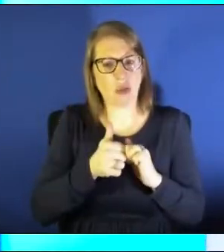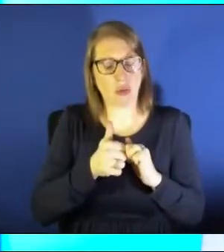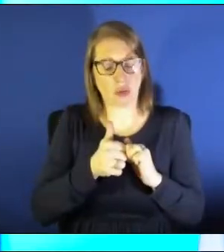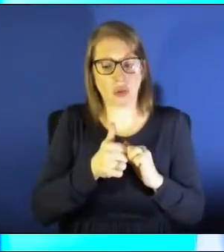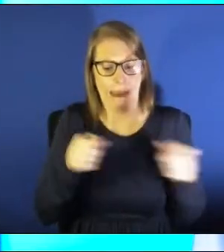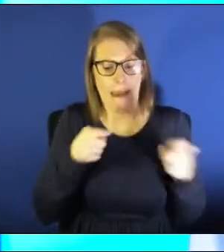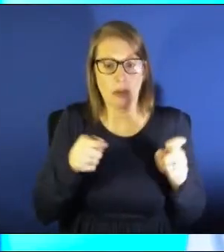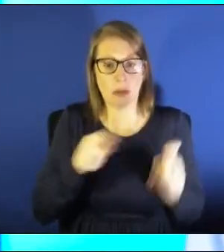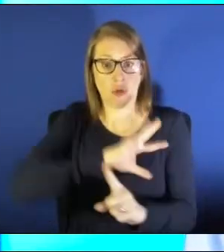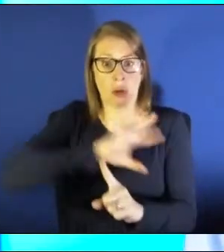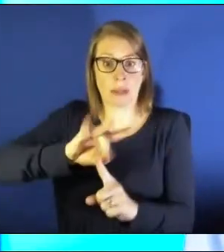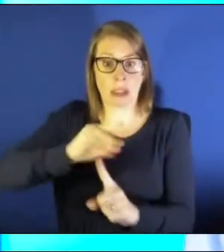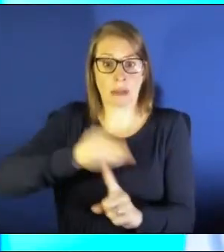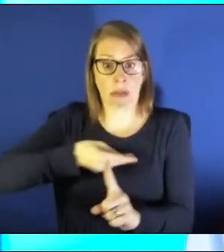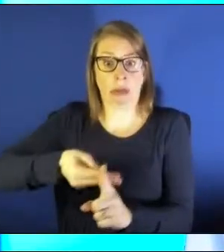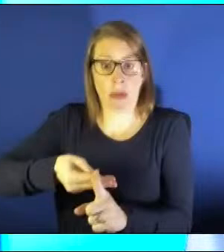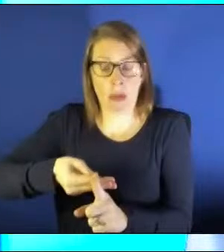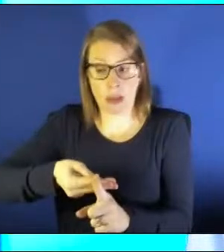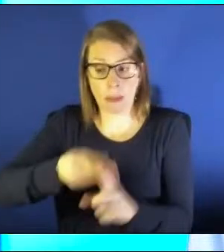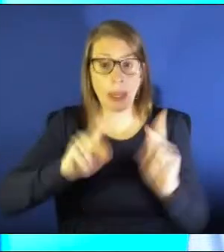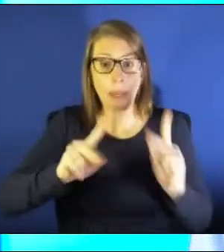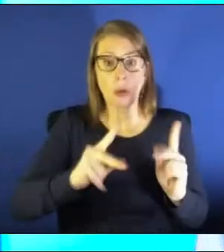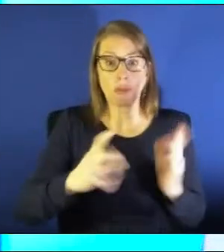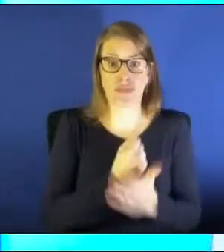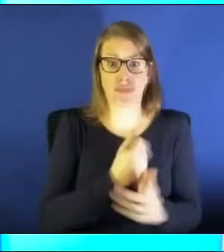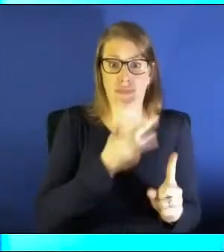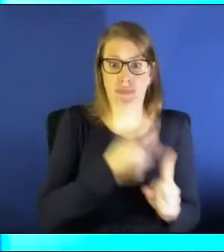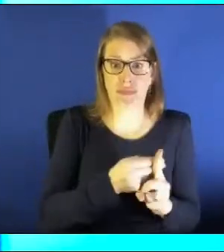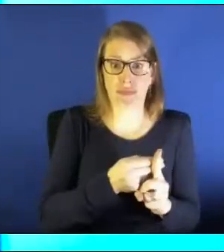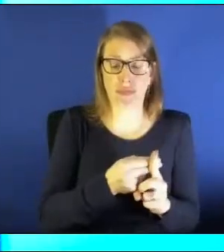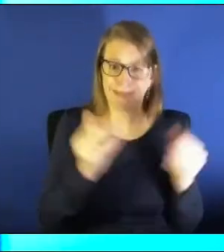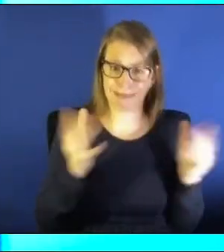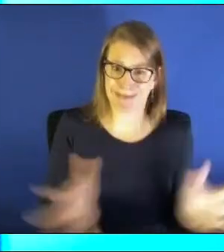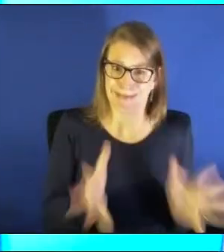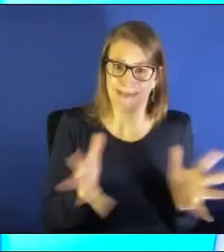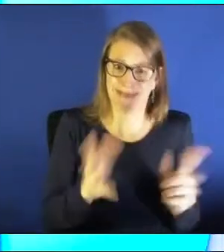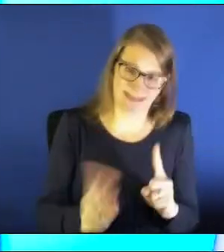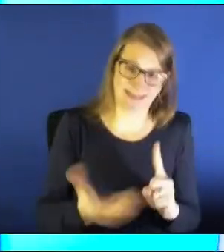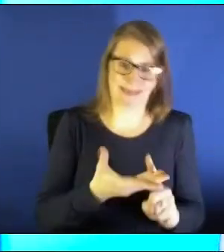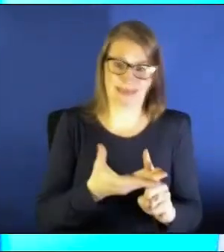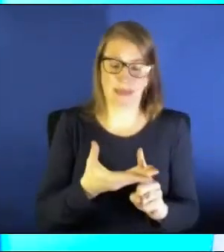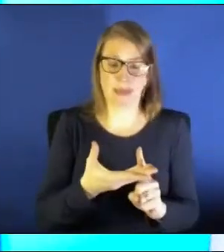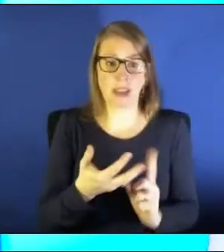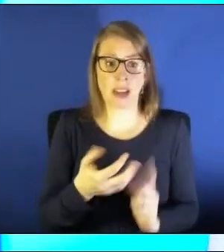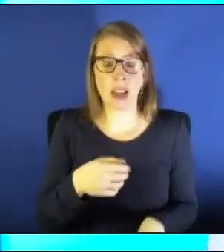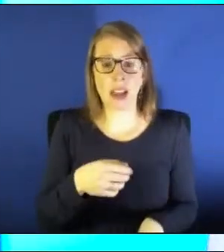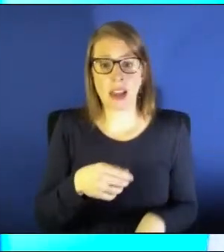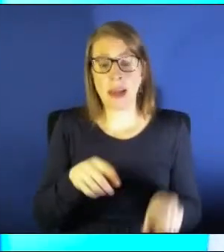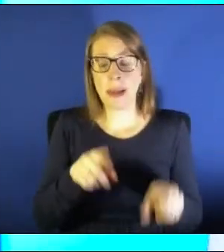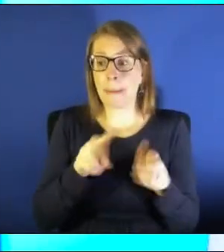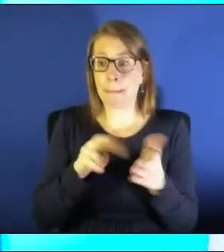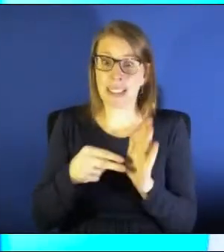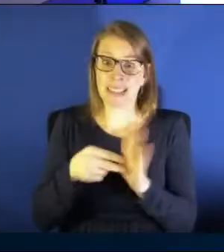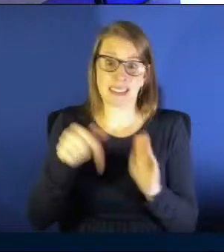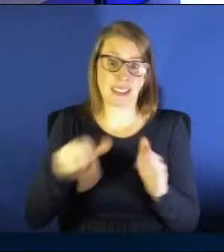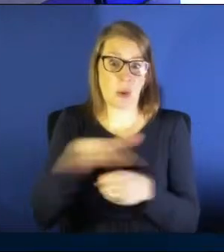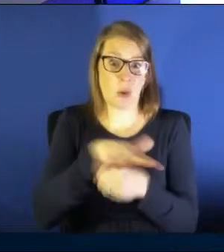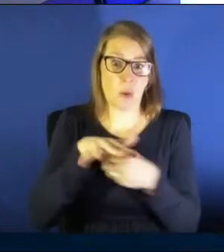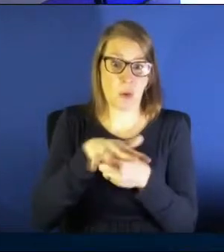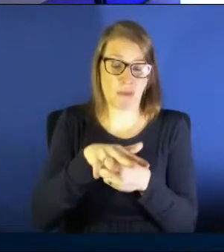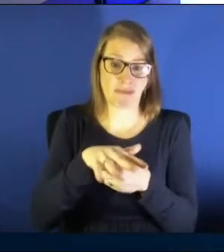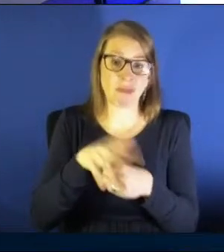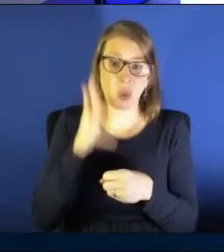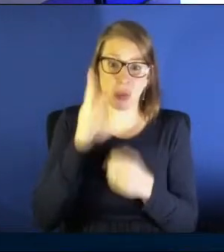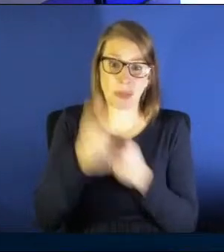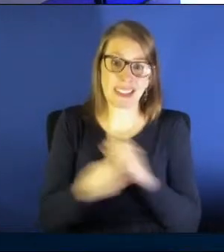people vaccinated, that'll be a big win for all of us. And in addition, keep our whole area safe. Dr. Seitz, we're going to check in